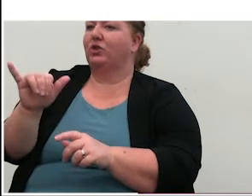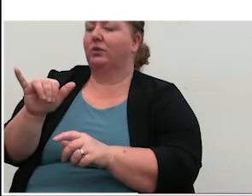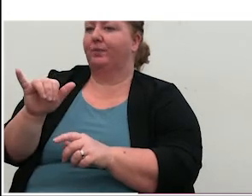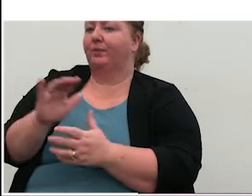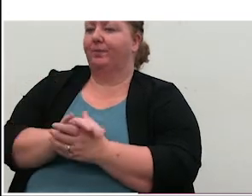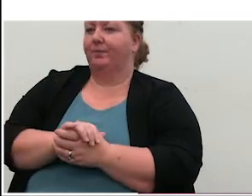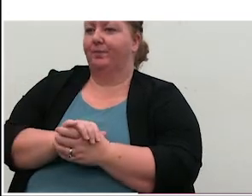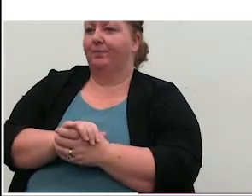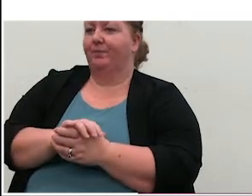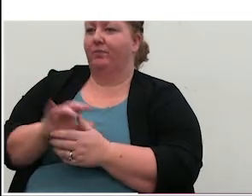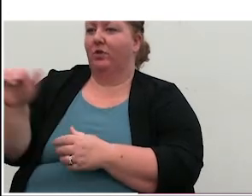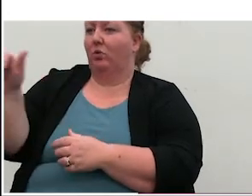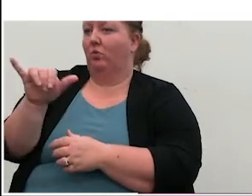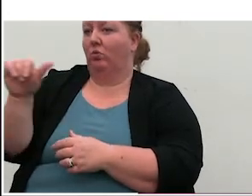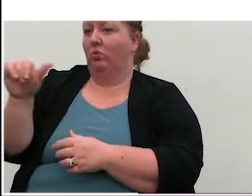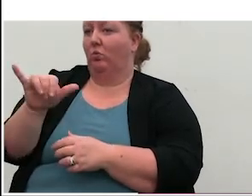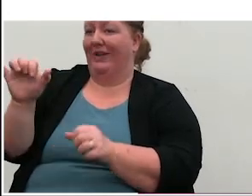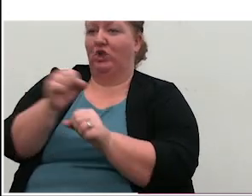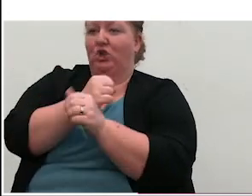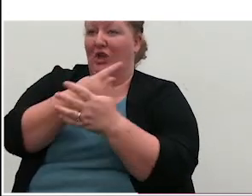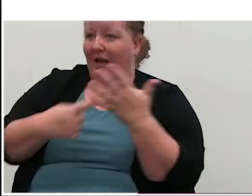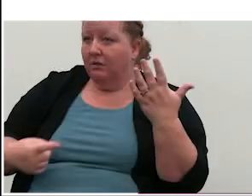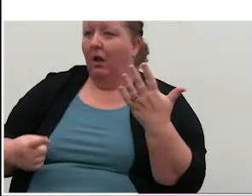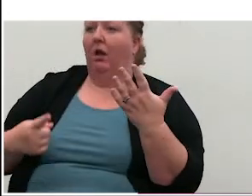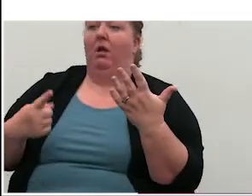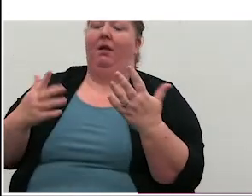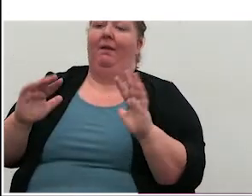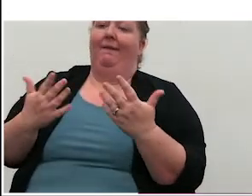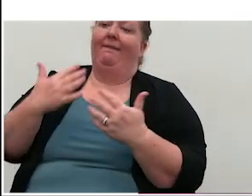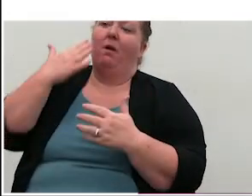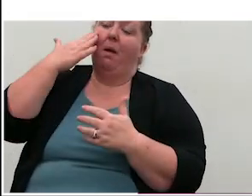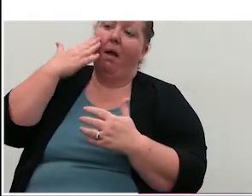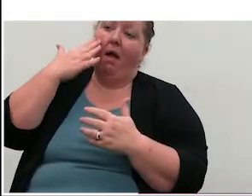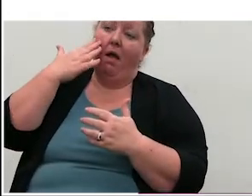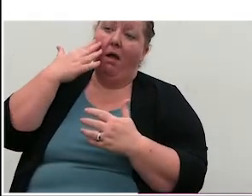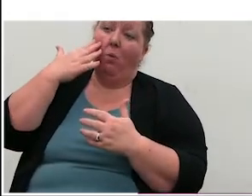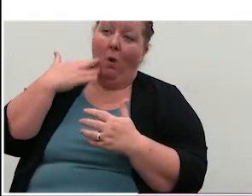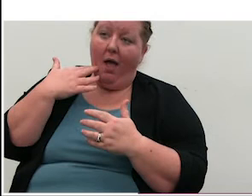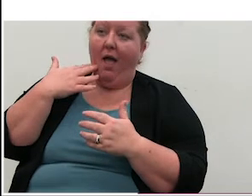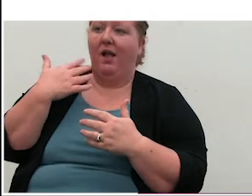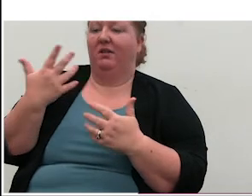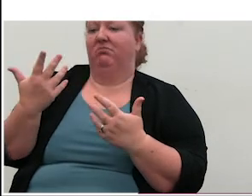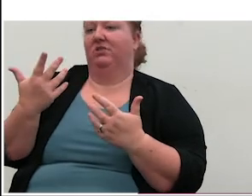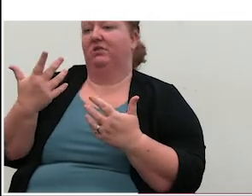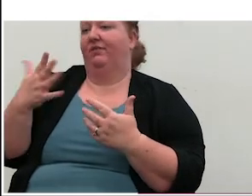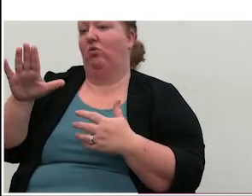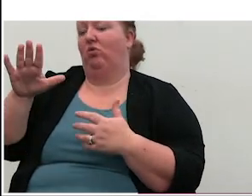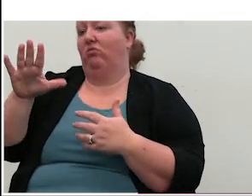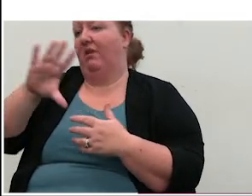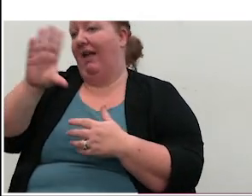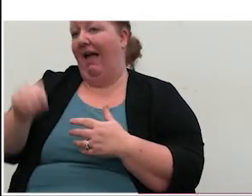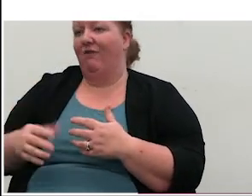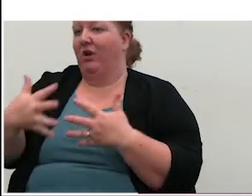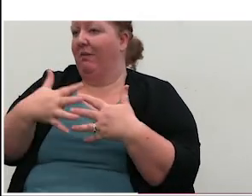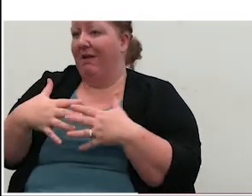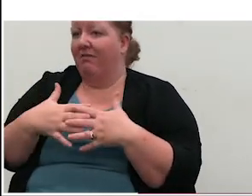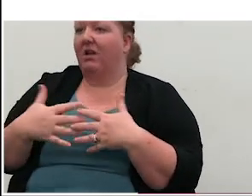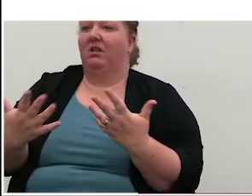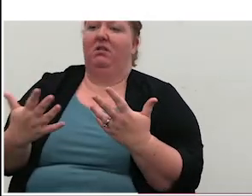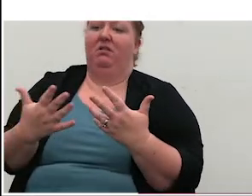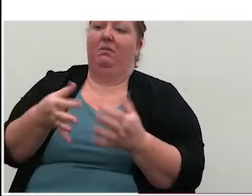in America, whether you're African American or white. To some extent, your religion and your